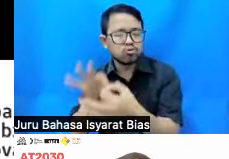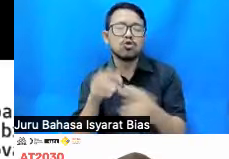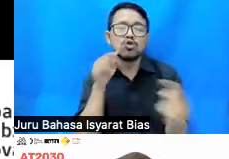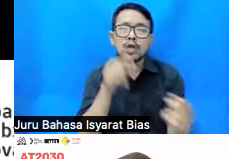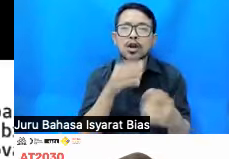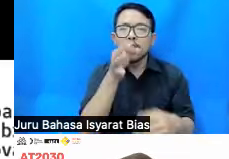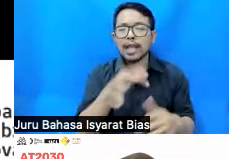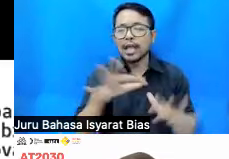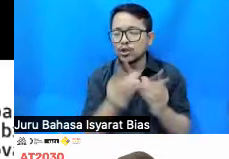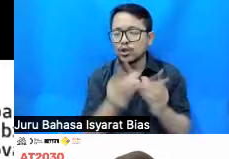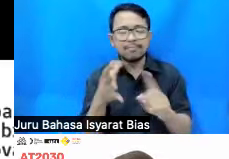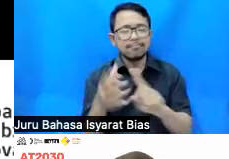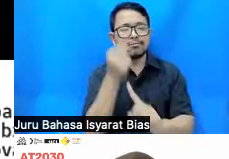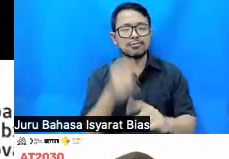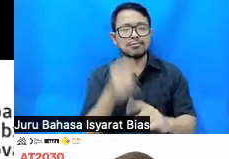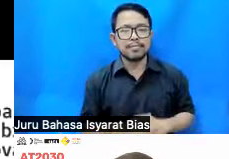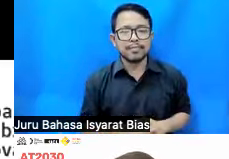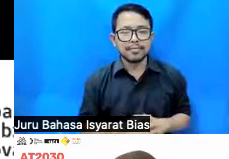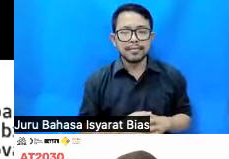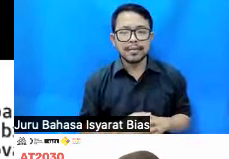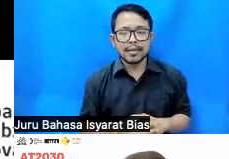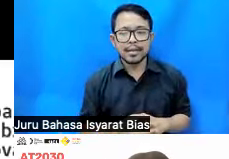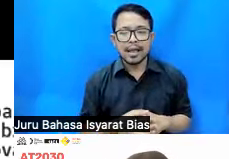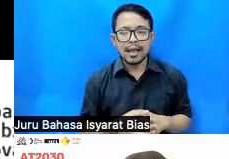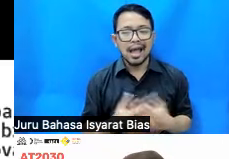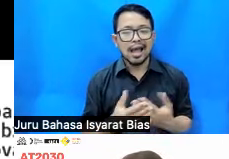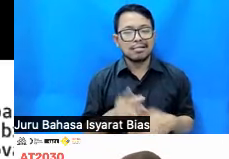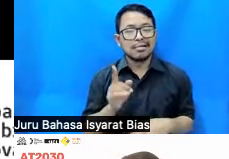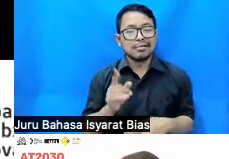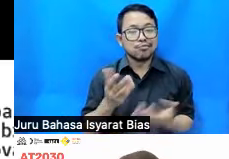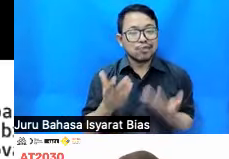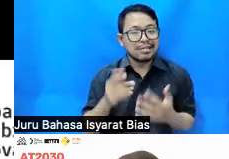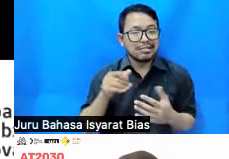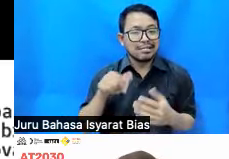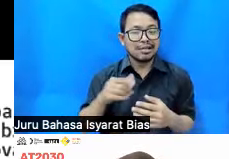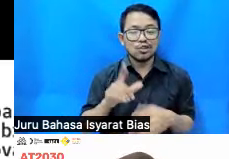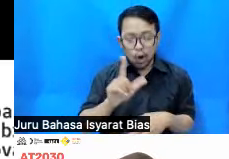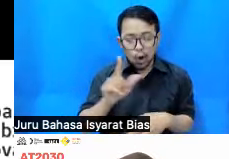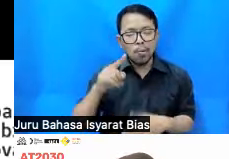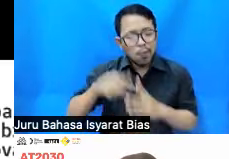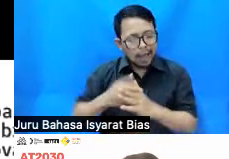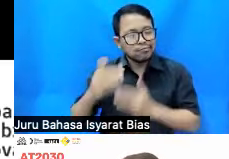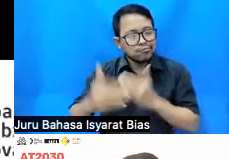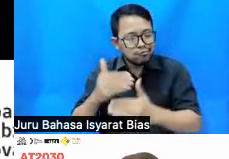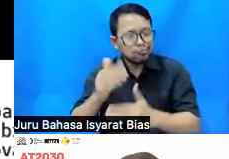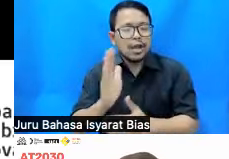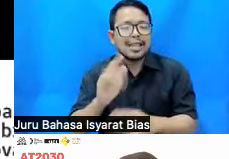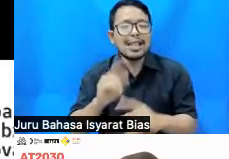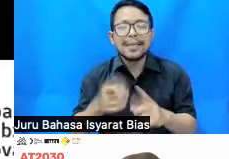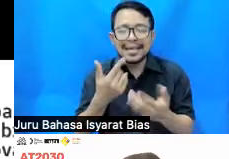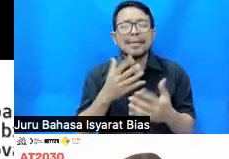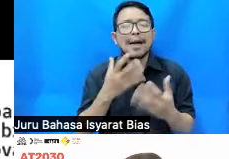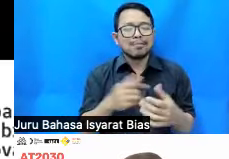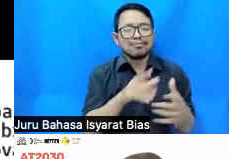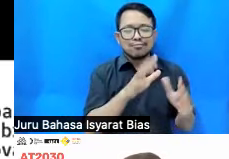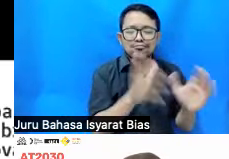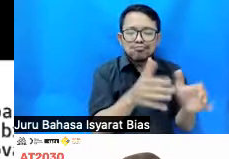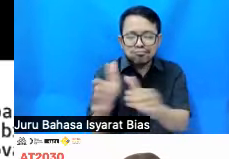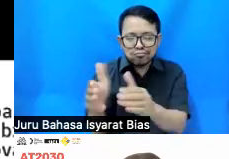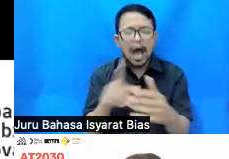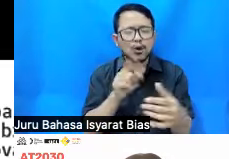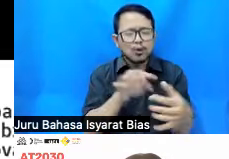to happen in Solo, I think there's more opportunity to work across different government sectors, and it's something that could really help deliver a